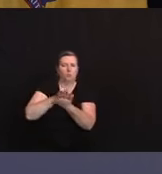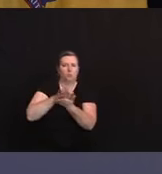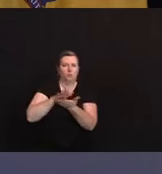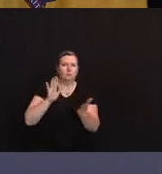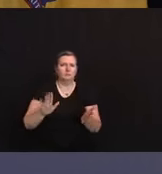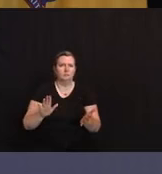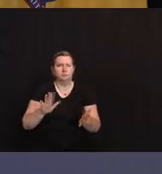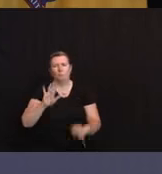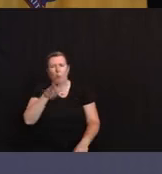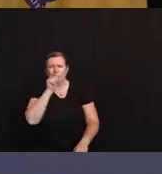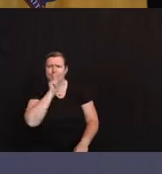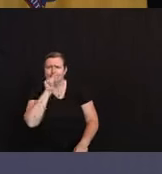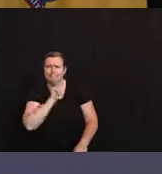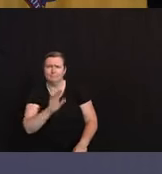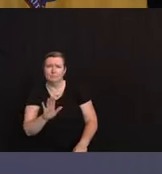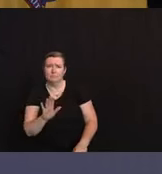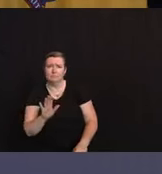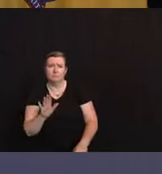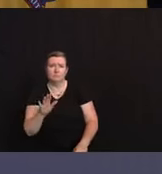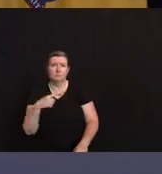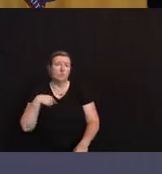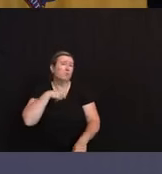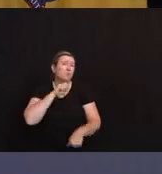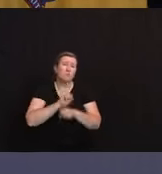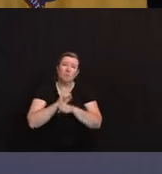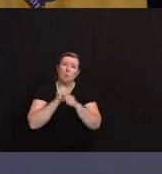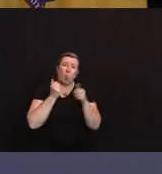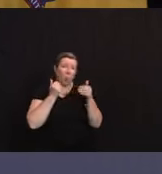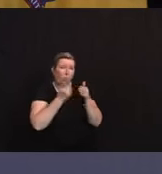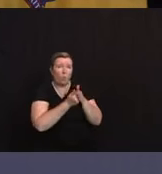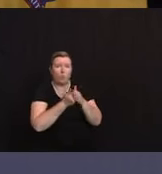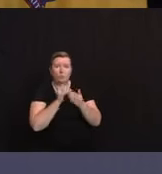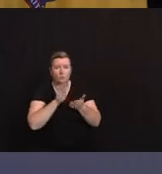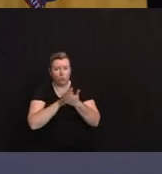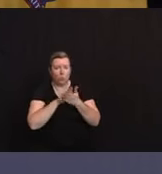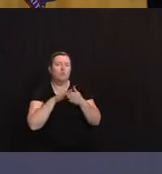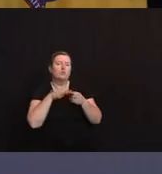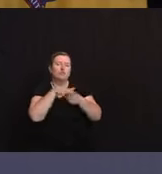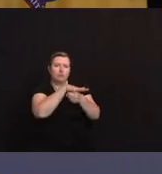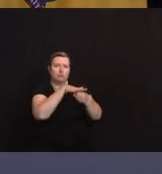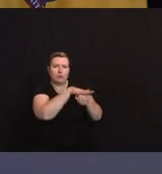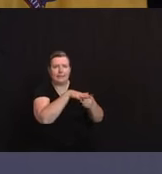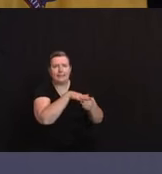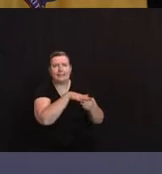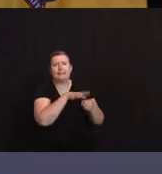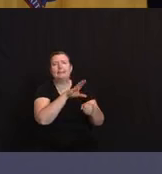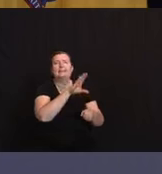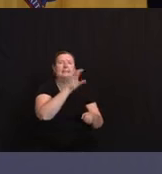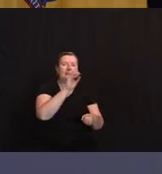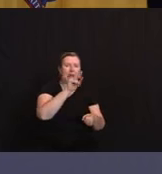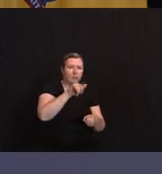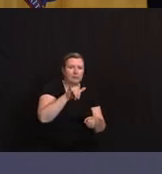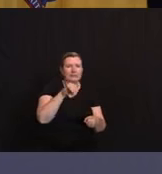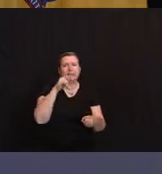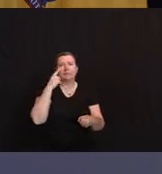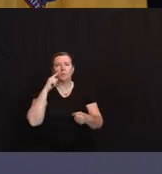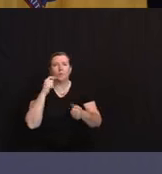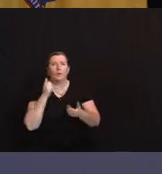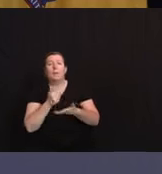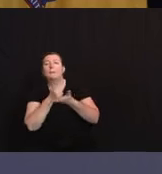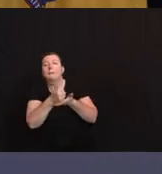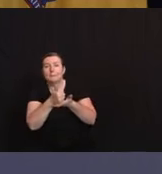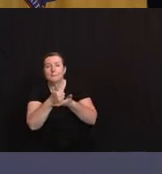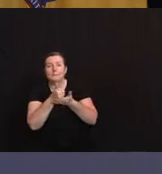And yes, we are working with both counties and districts on PPE, but we're not there yet. But we are working on that, and we've